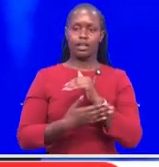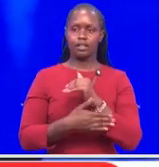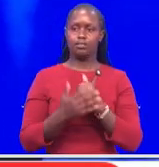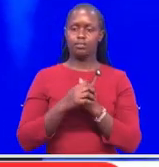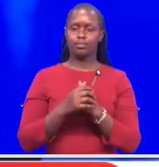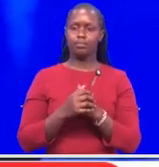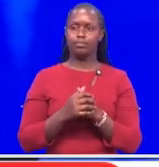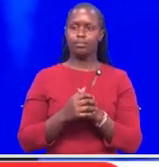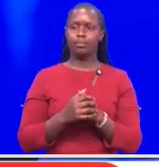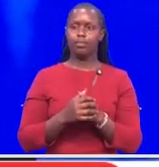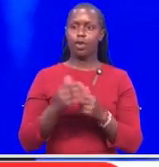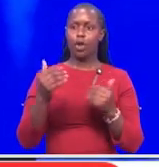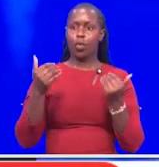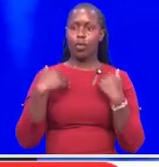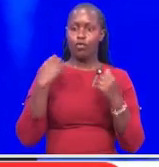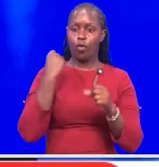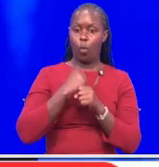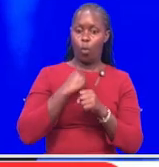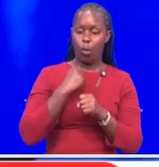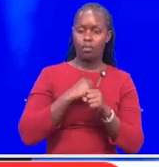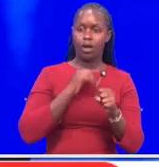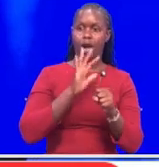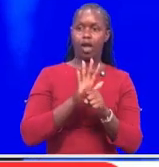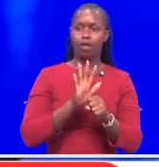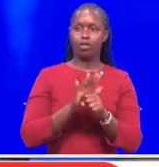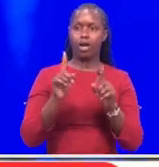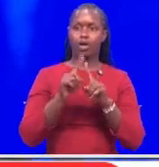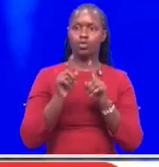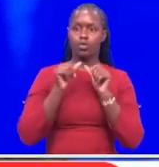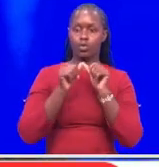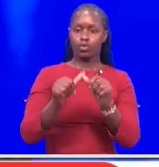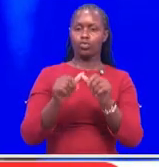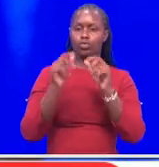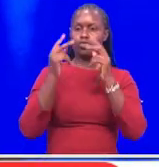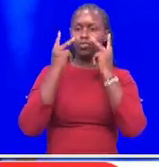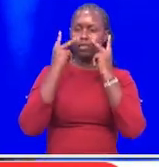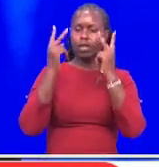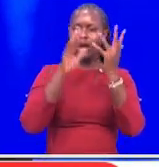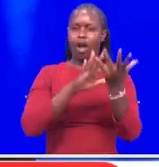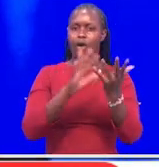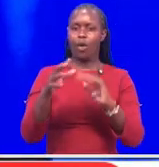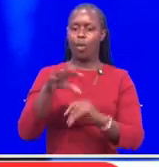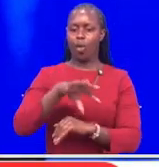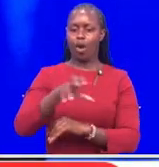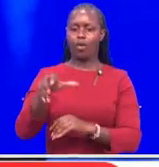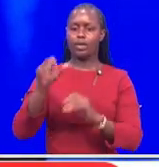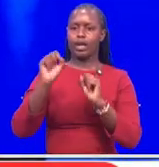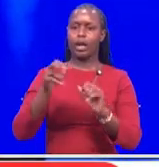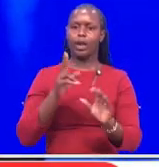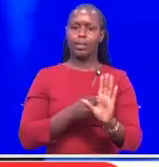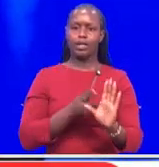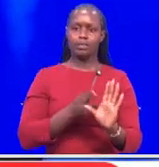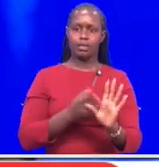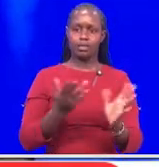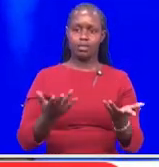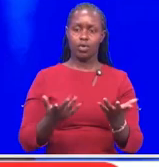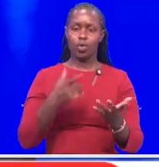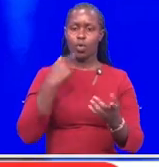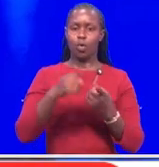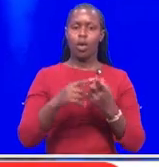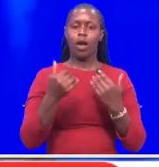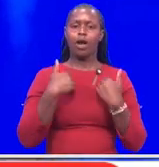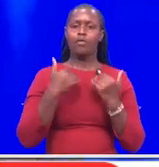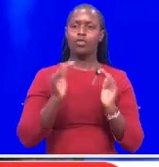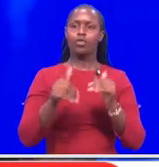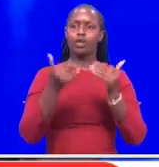much around that space, and we continue looking at how can counties be capacity building, including the public health officers who are now doing a lot more work